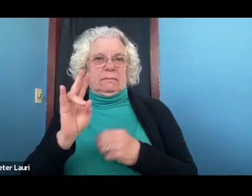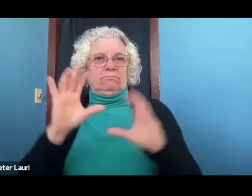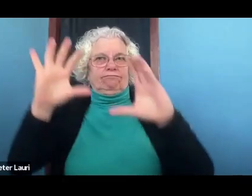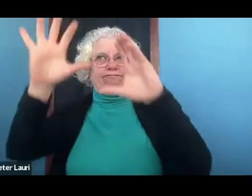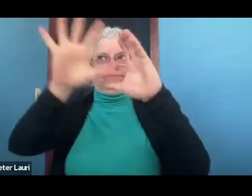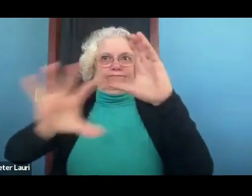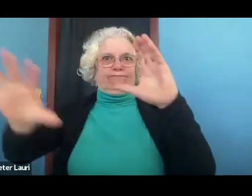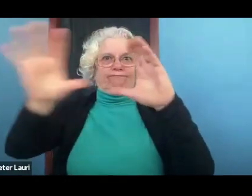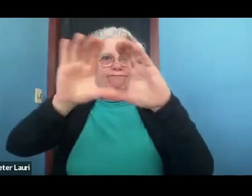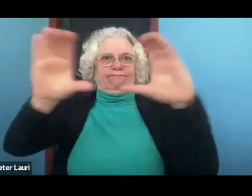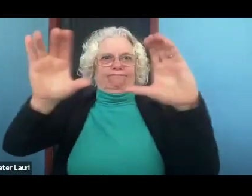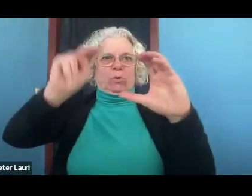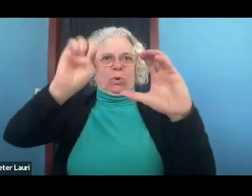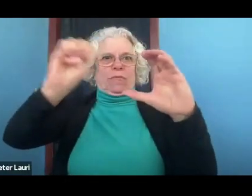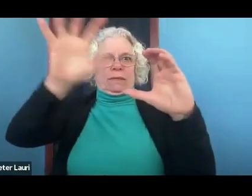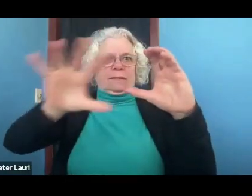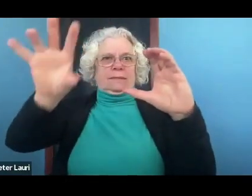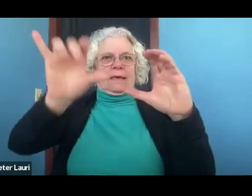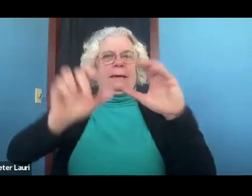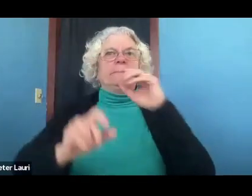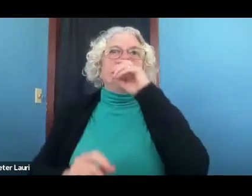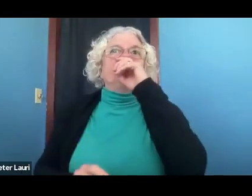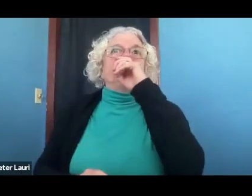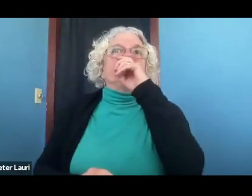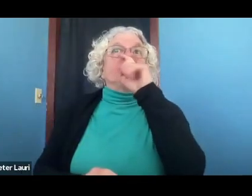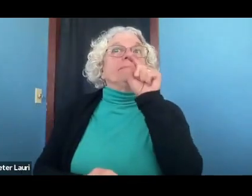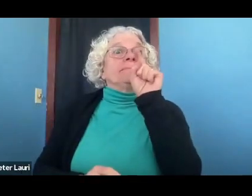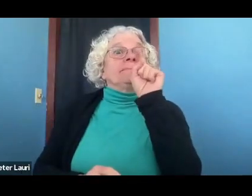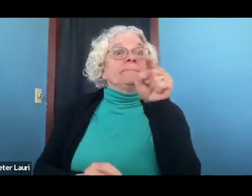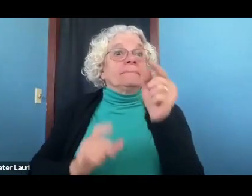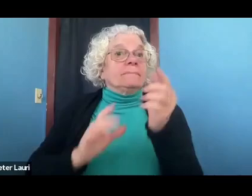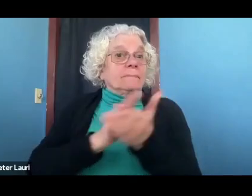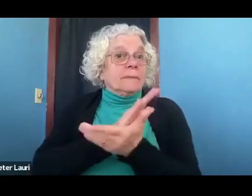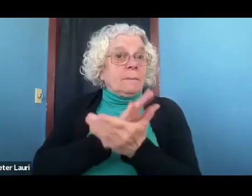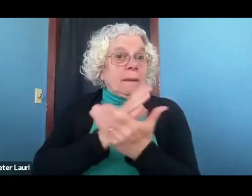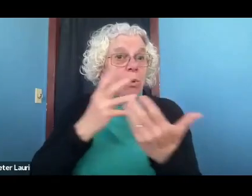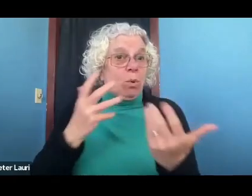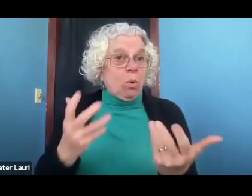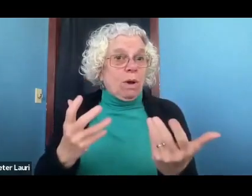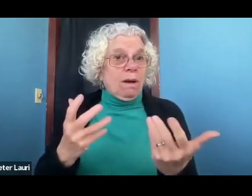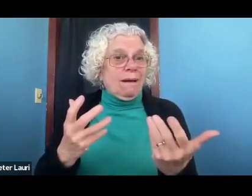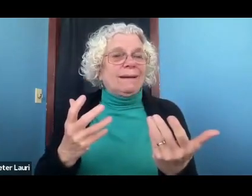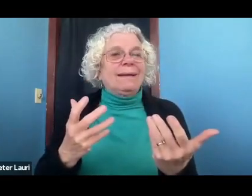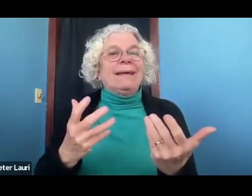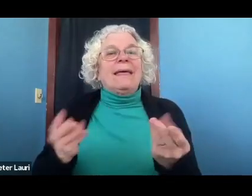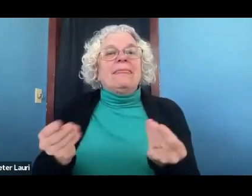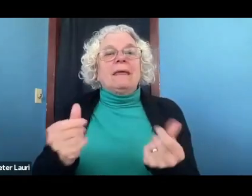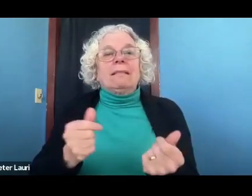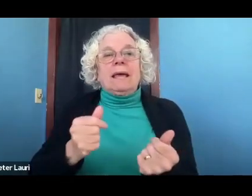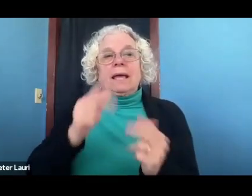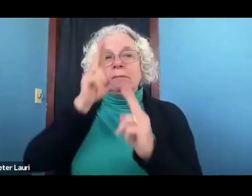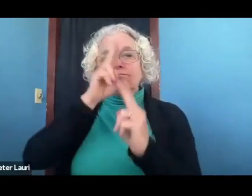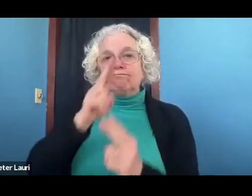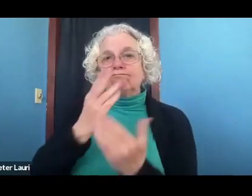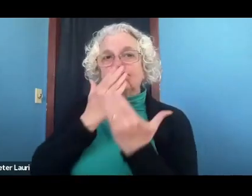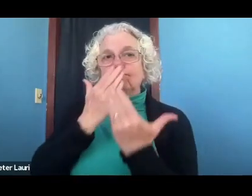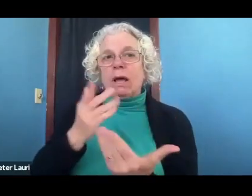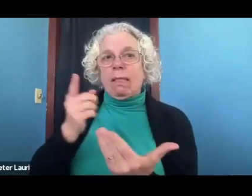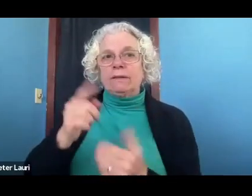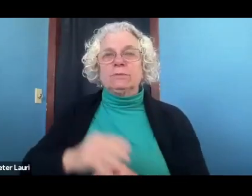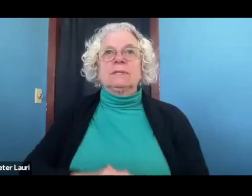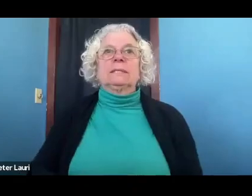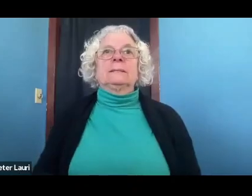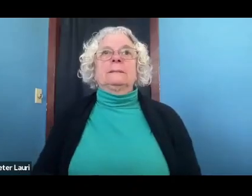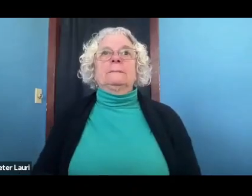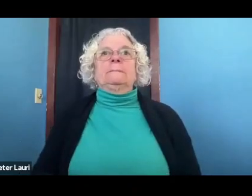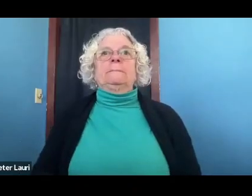to read our Arrowhead Area Agency on Aging land acknowledgement. As we support our mission to